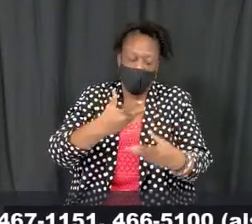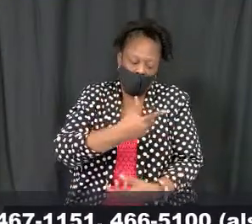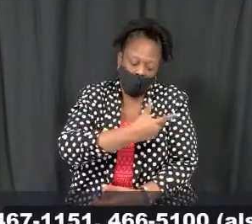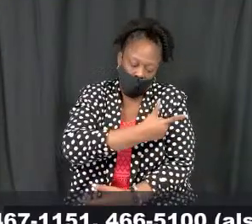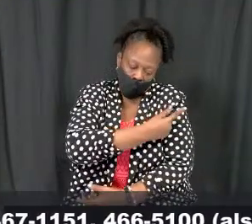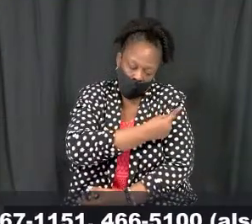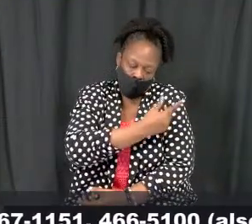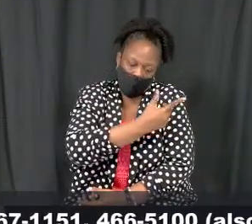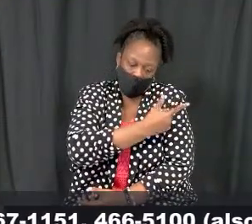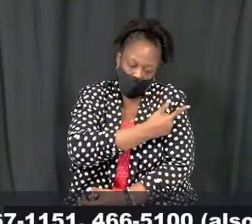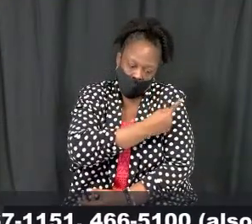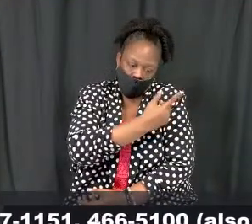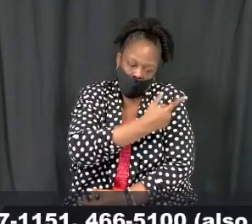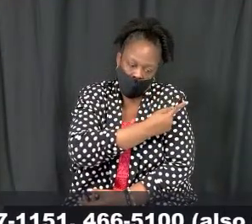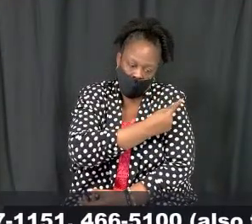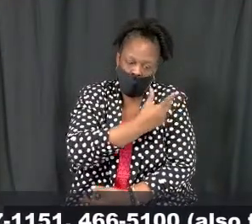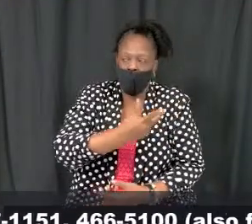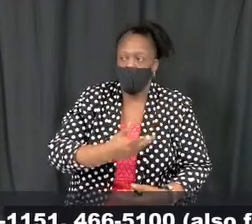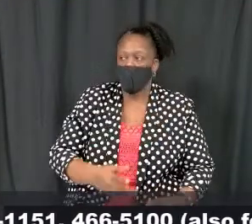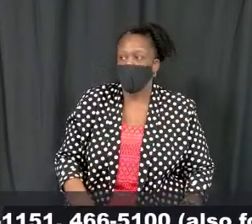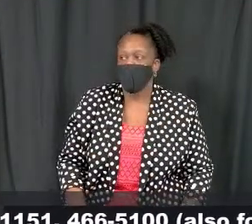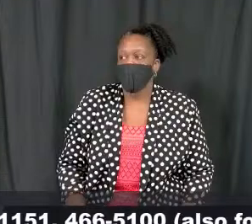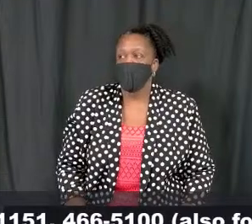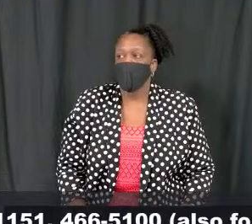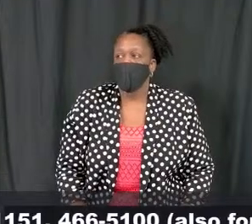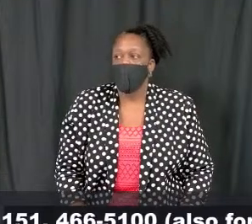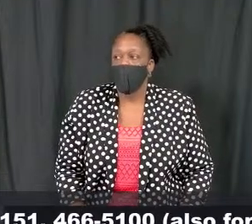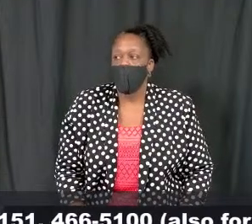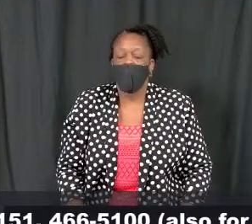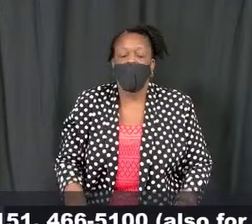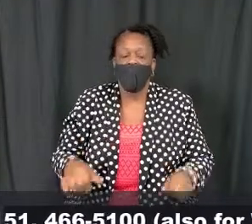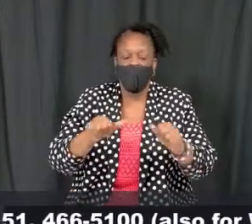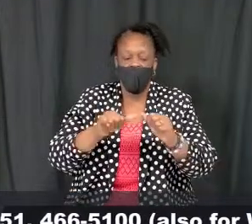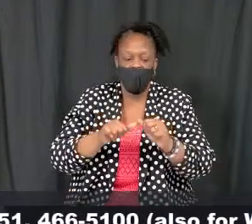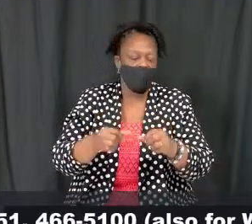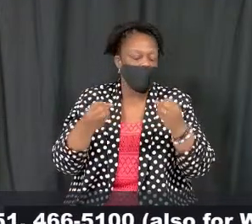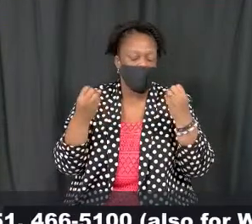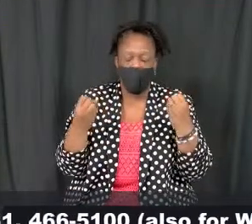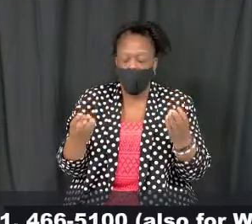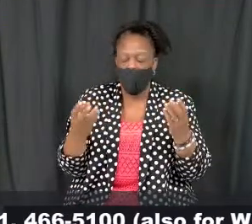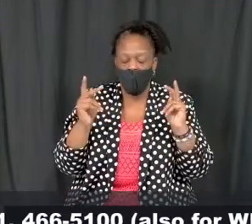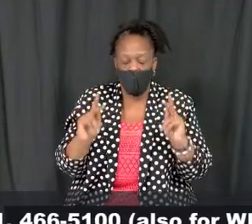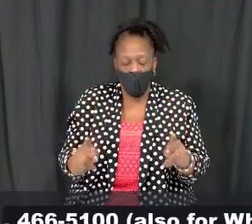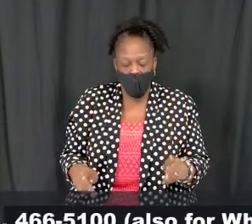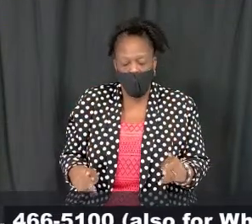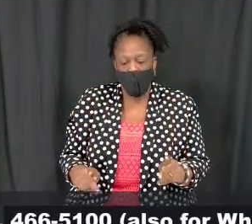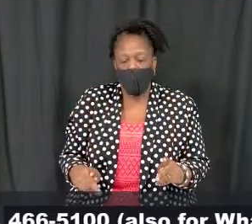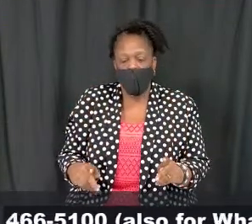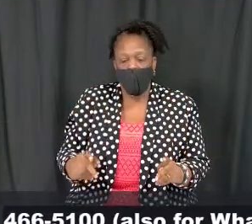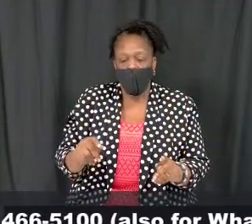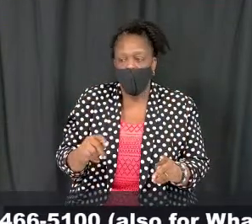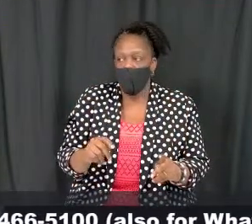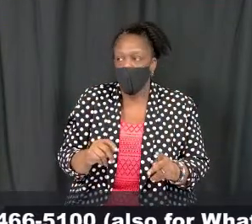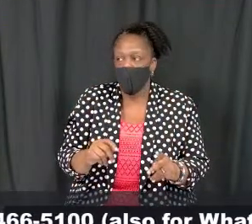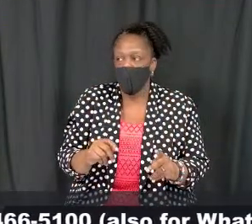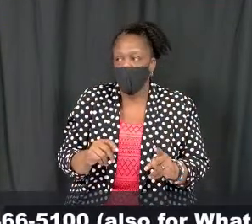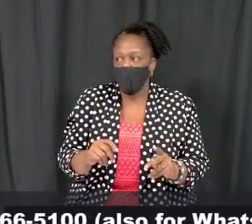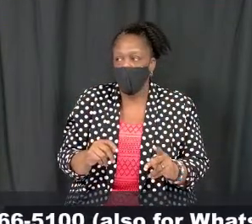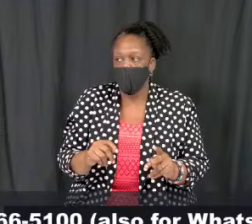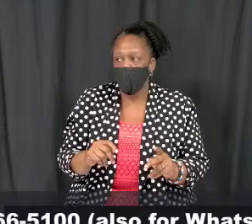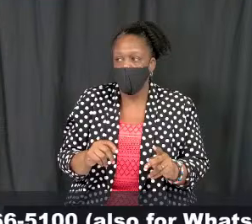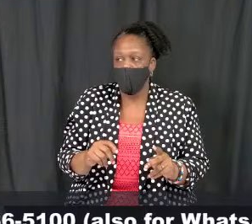vaccination program, there still is a lot of what I